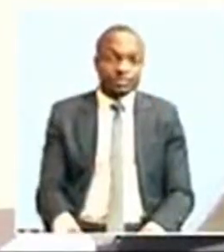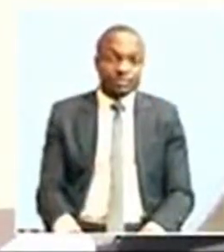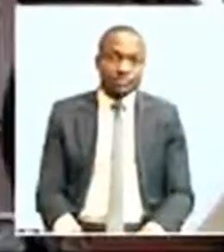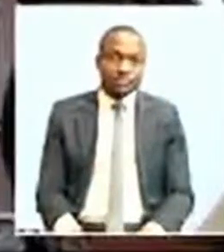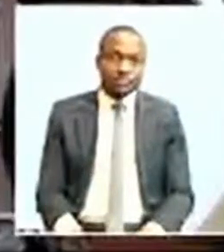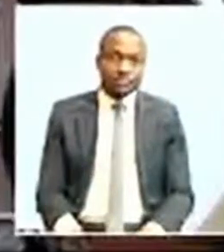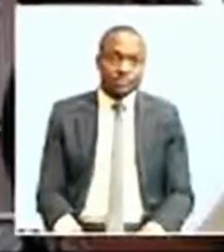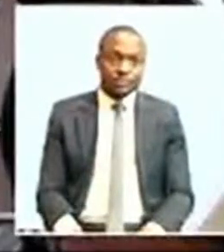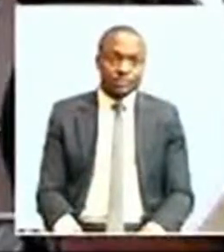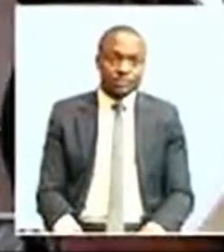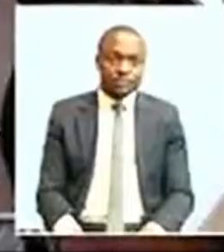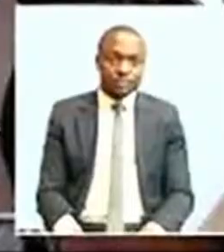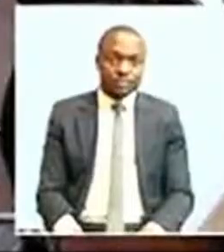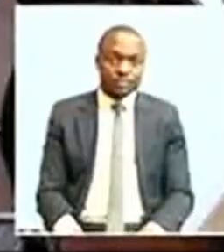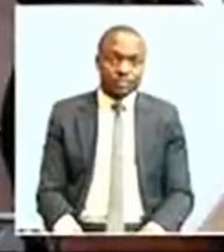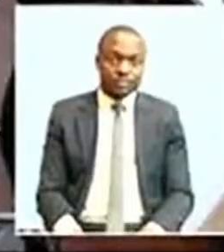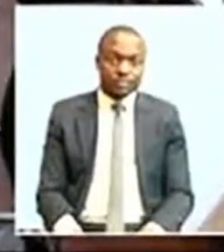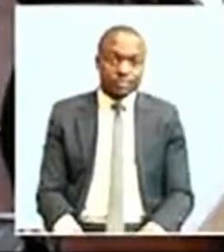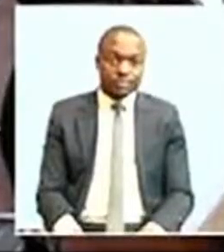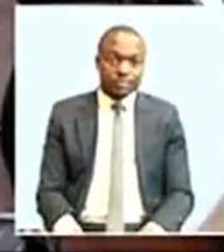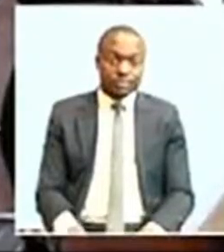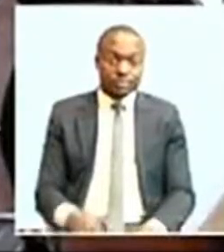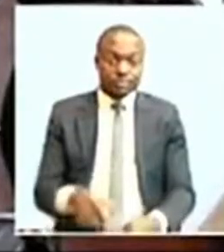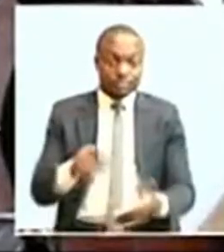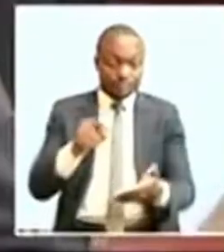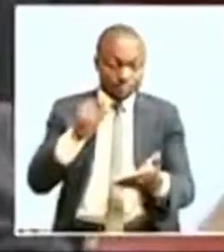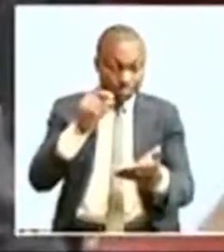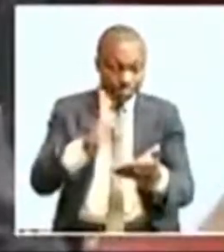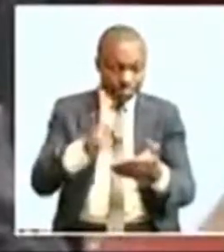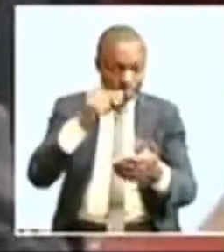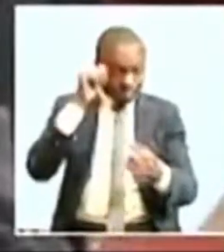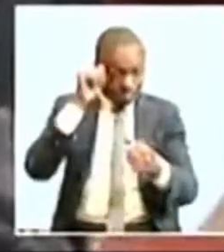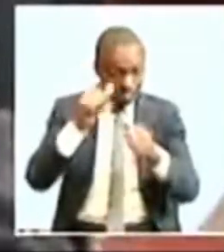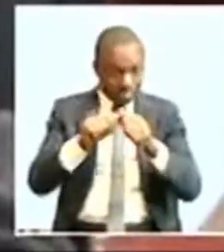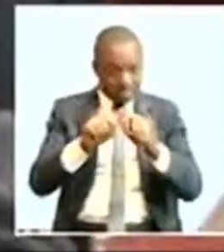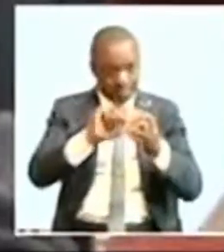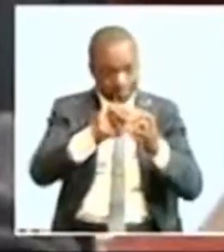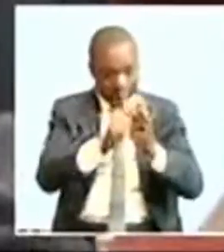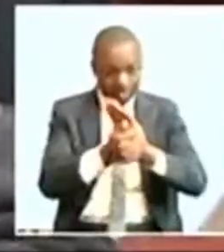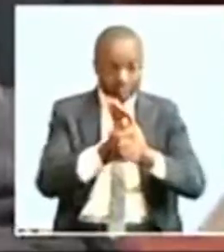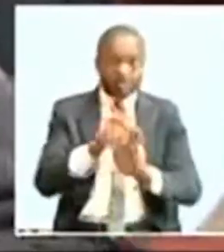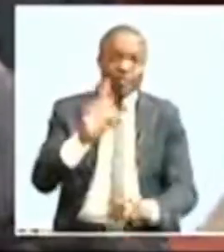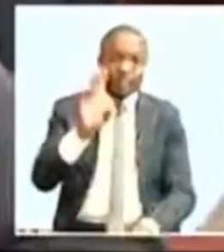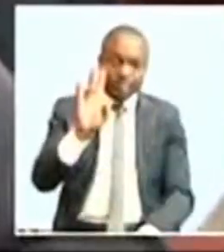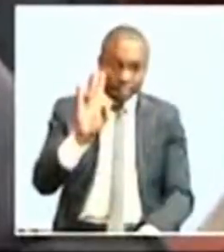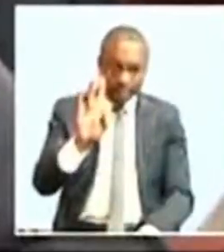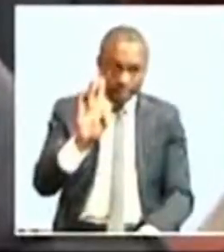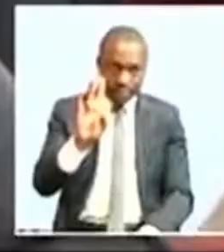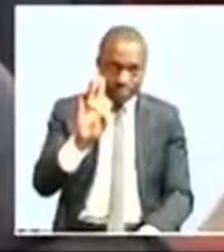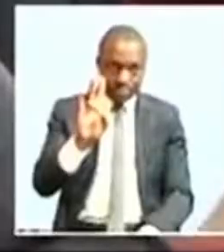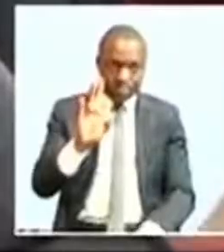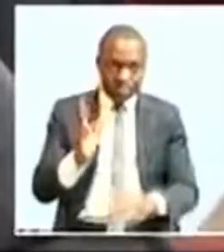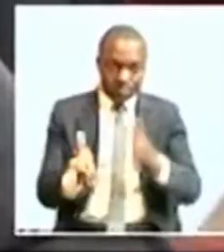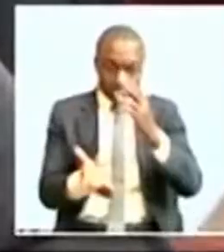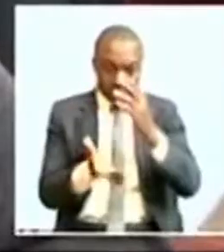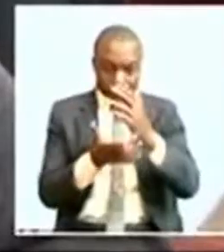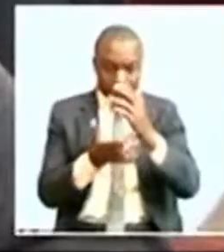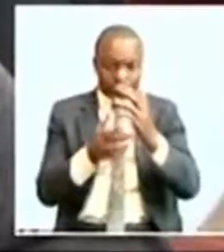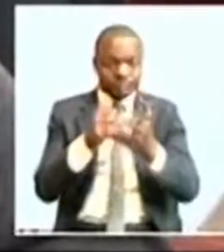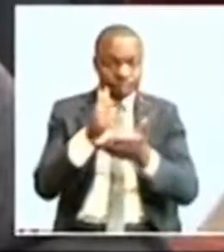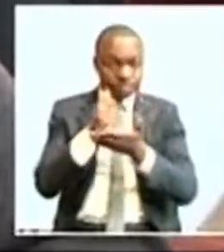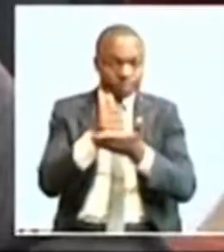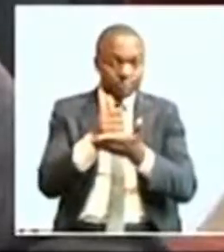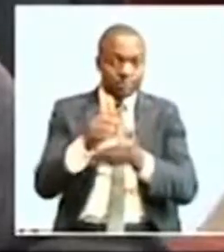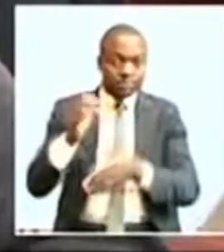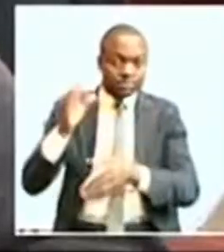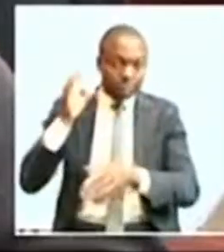I'll take you to the actual agreement itself under Article 7 on technical assistance and capacity